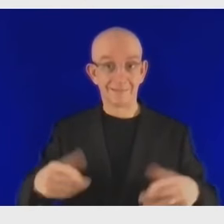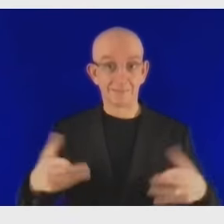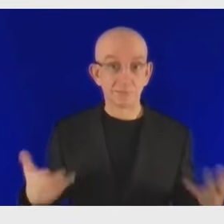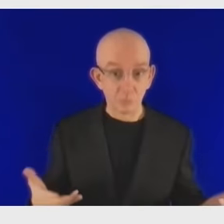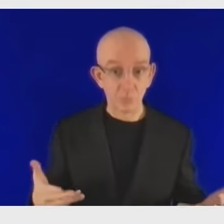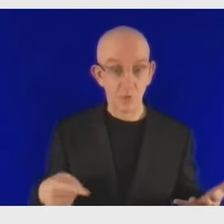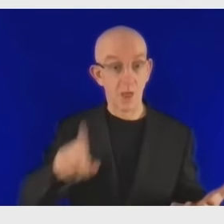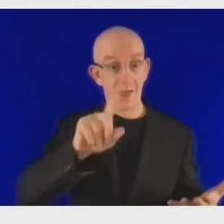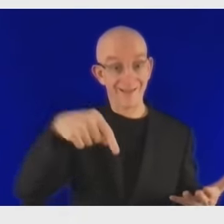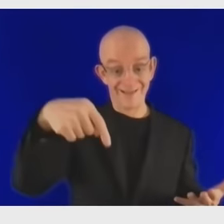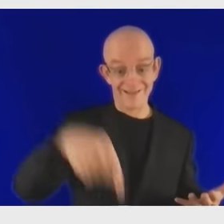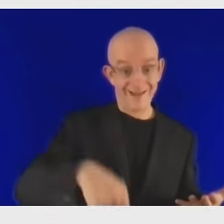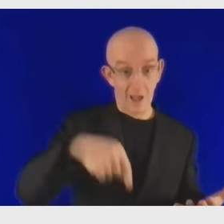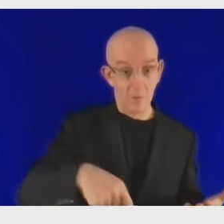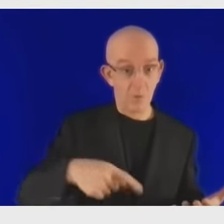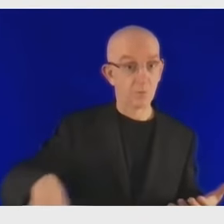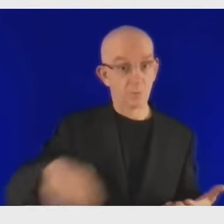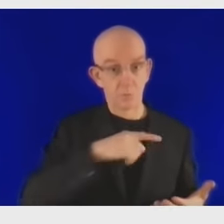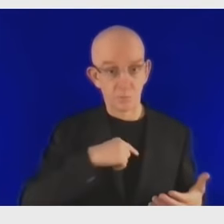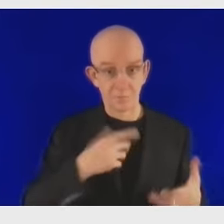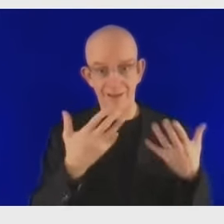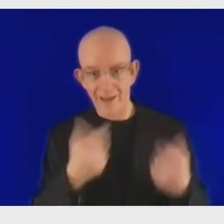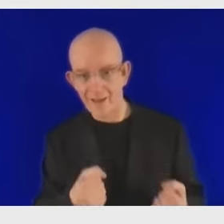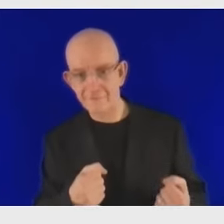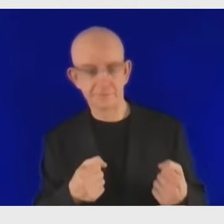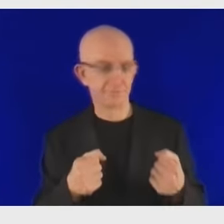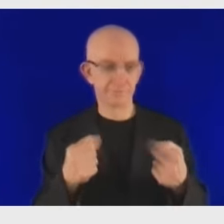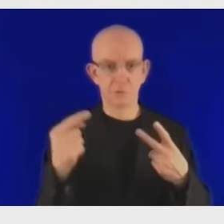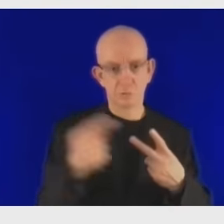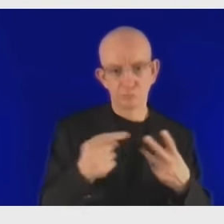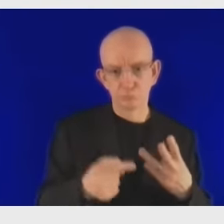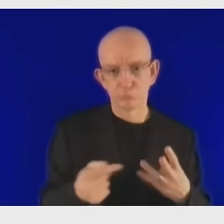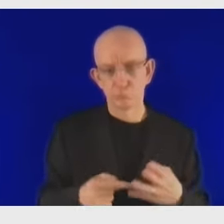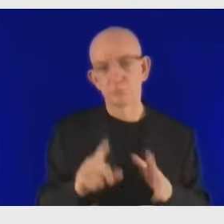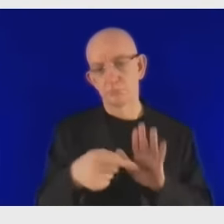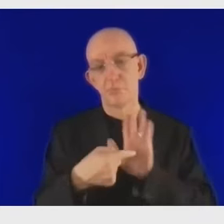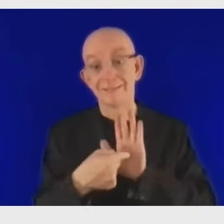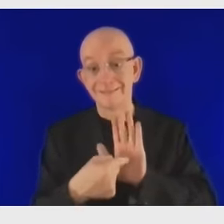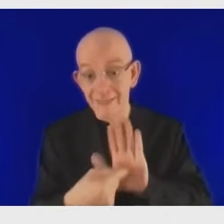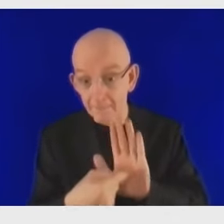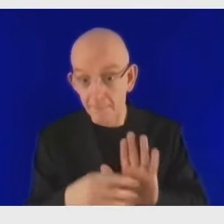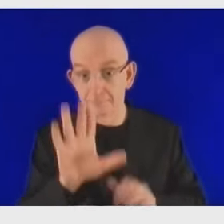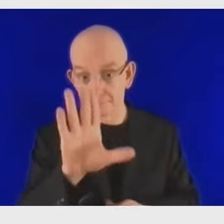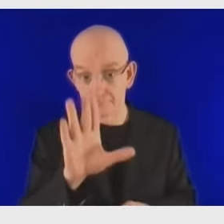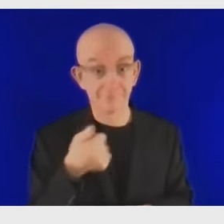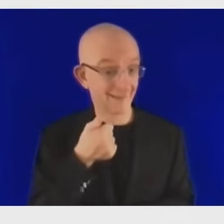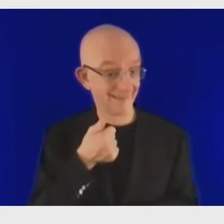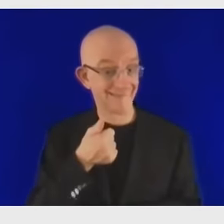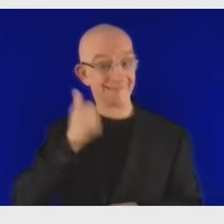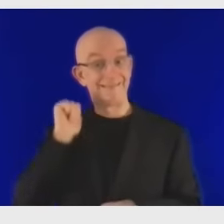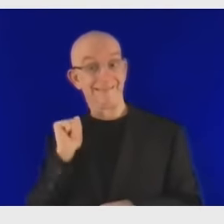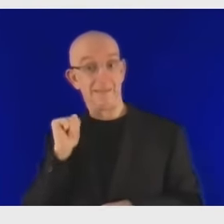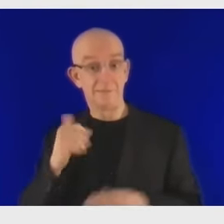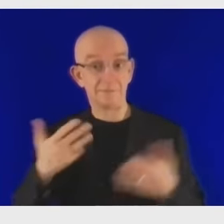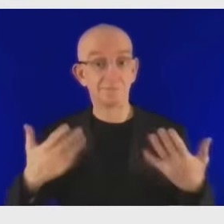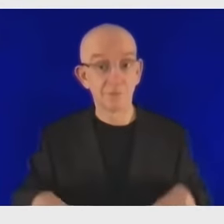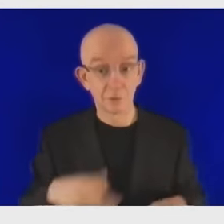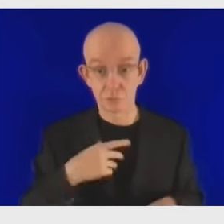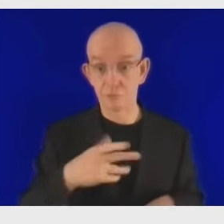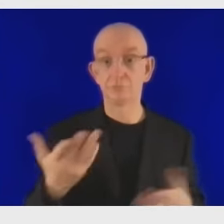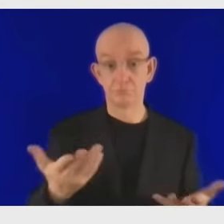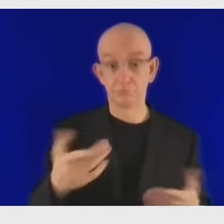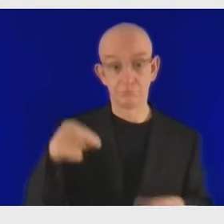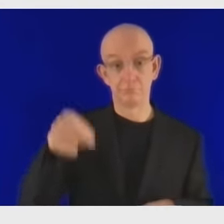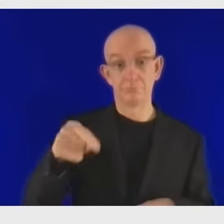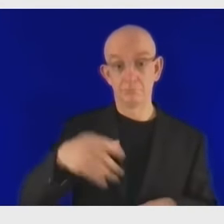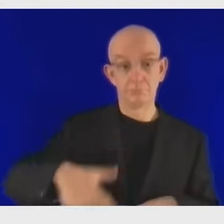the Congress was open to, I would say, reopen trolling again, and how we're going to mitigate and